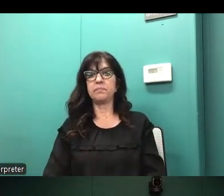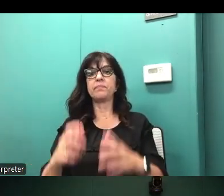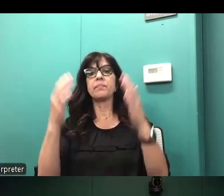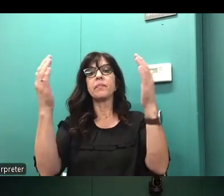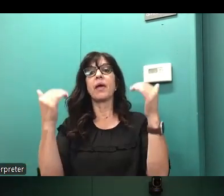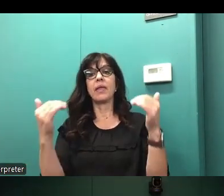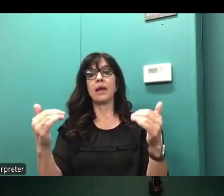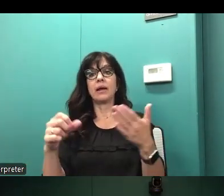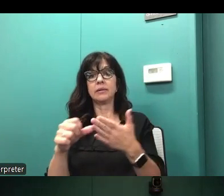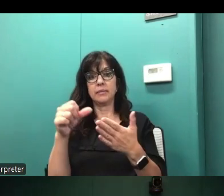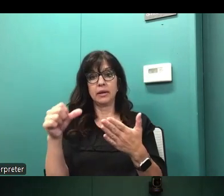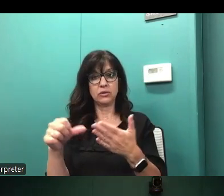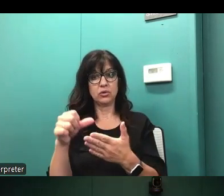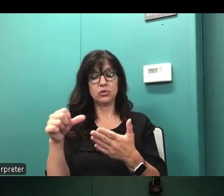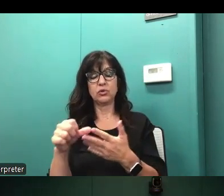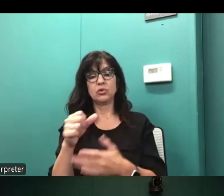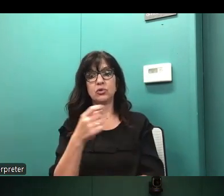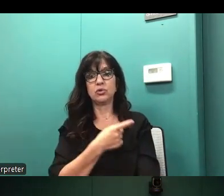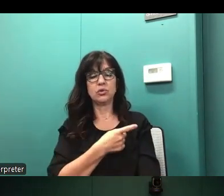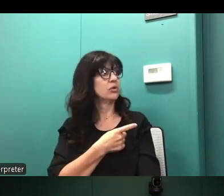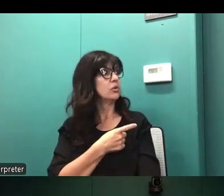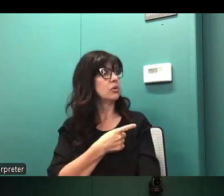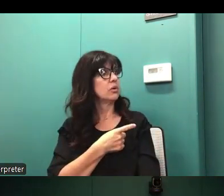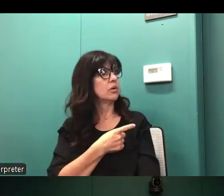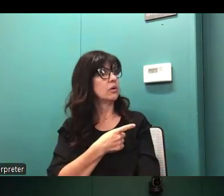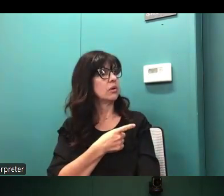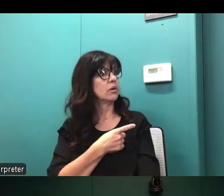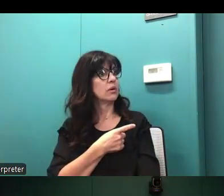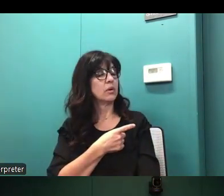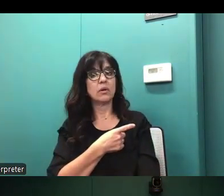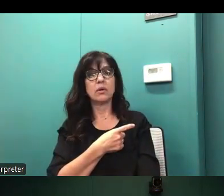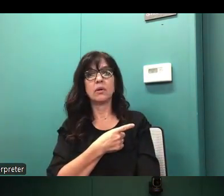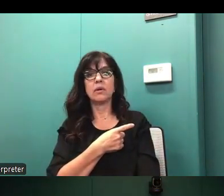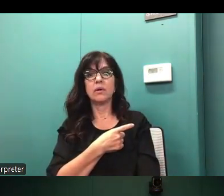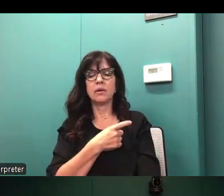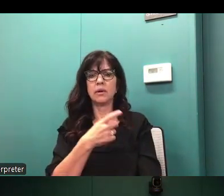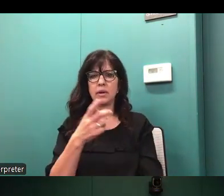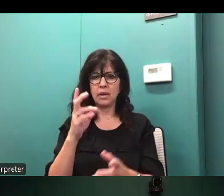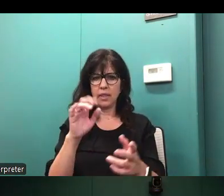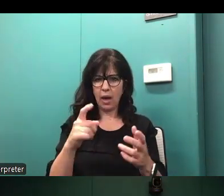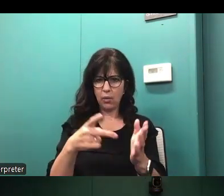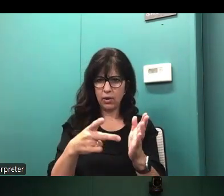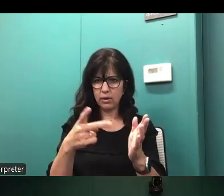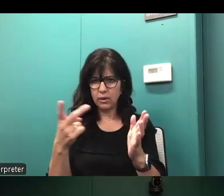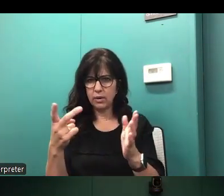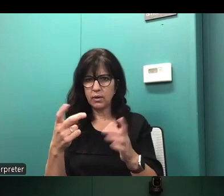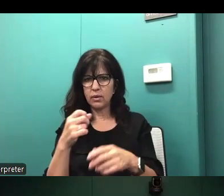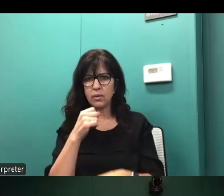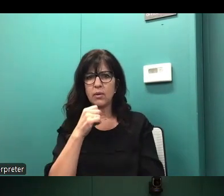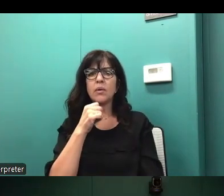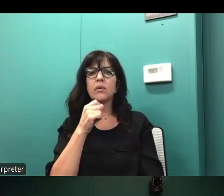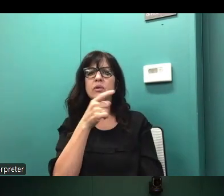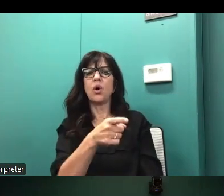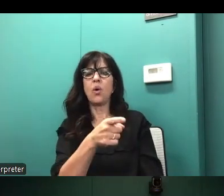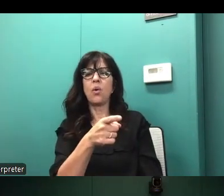next page on this, Sorry, it was pulled up yeah, twice. So and that one we're not quite to. Okay. So